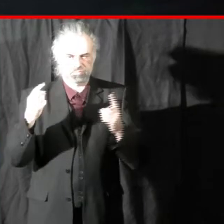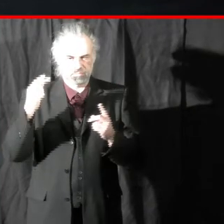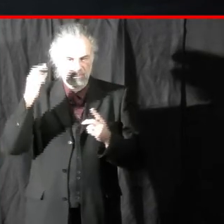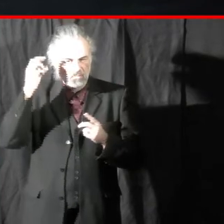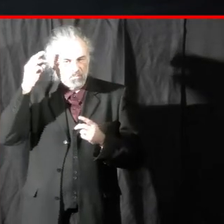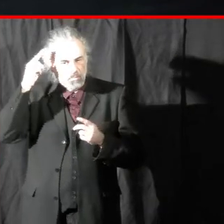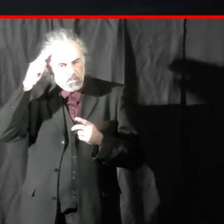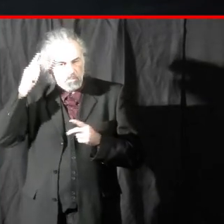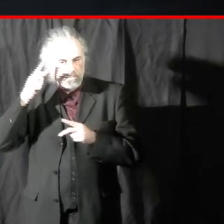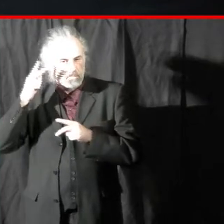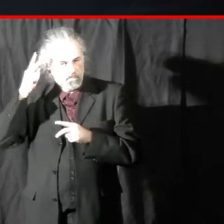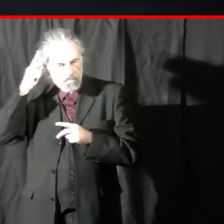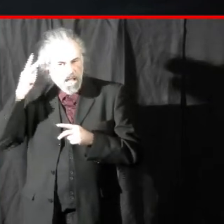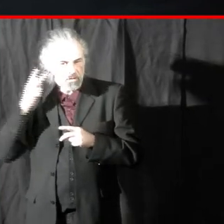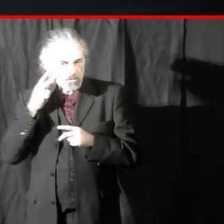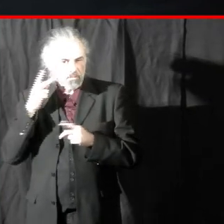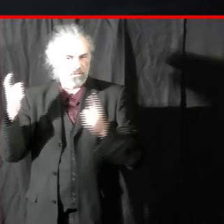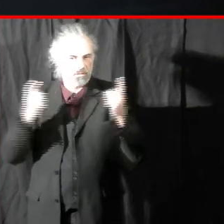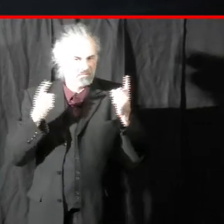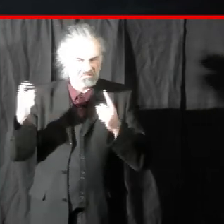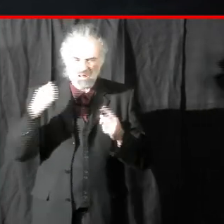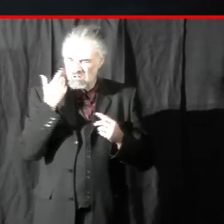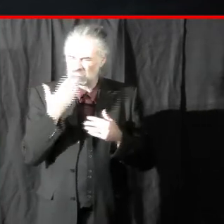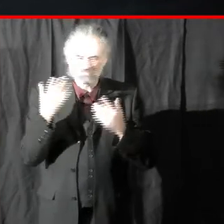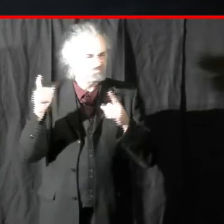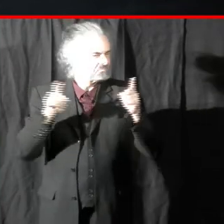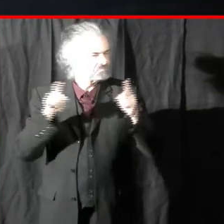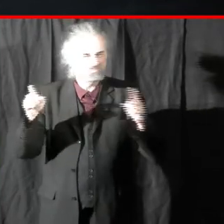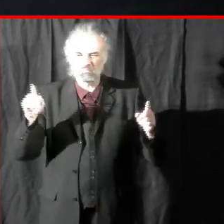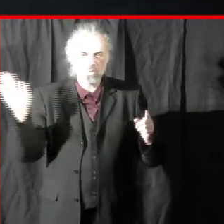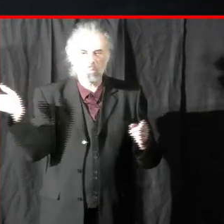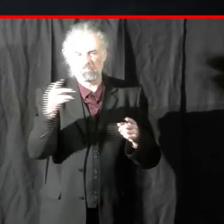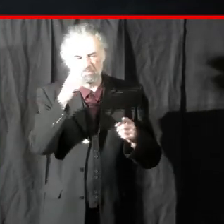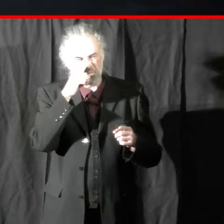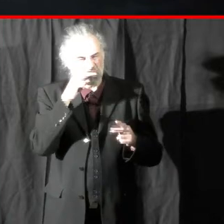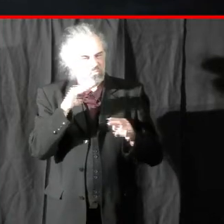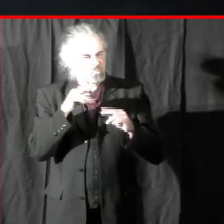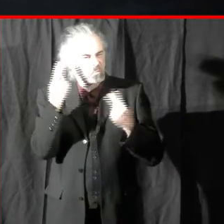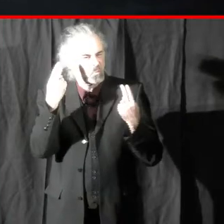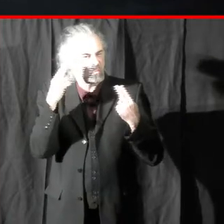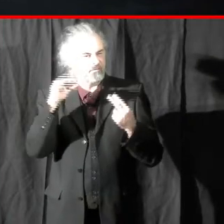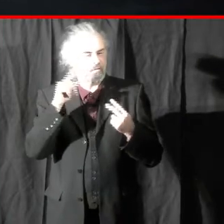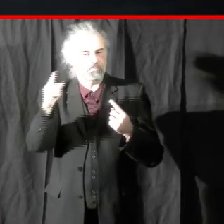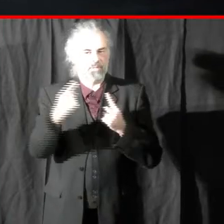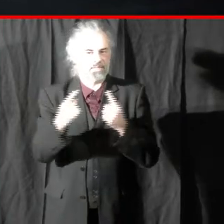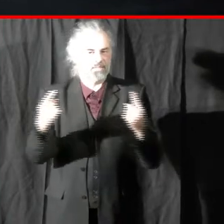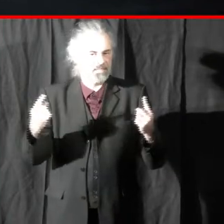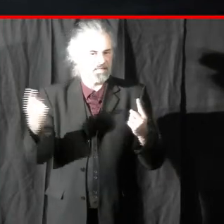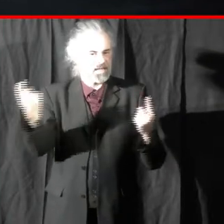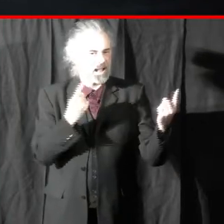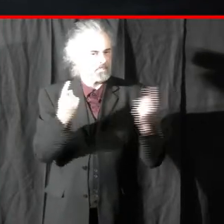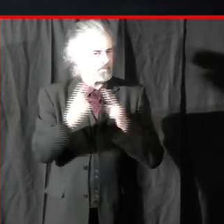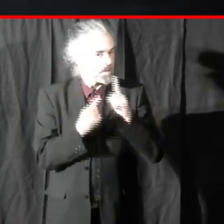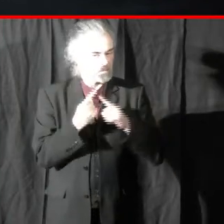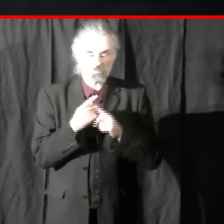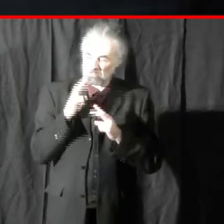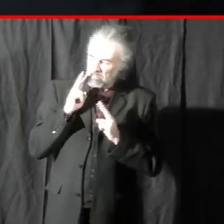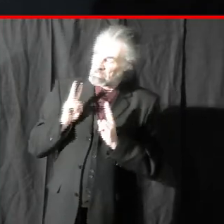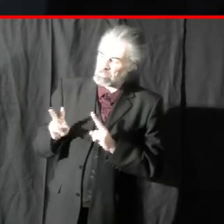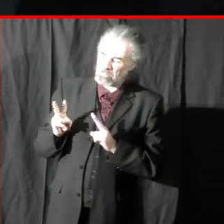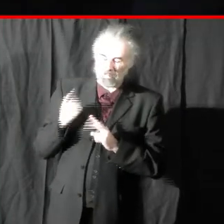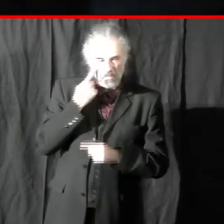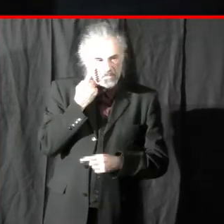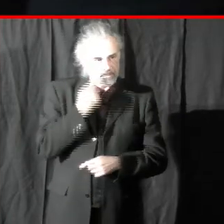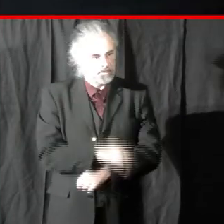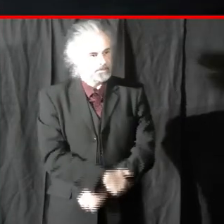just average, everyday people are there at the meeting. Let's watch.